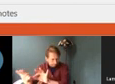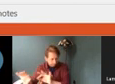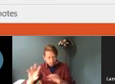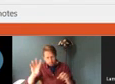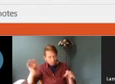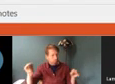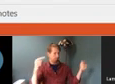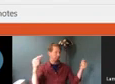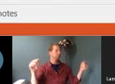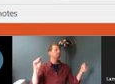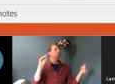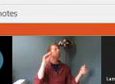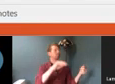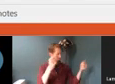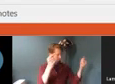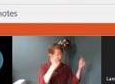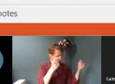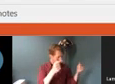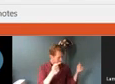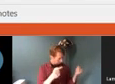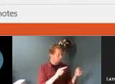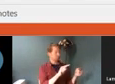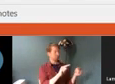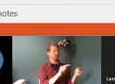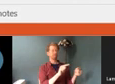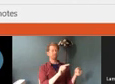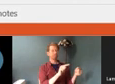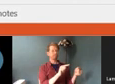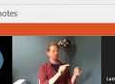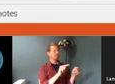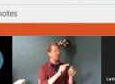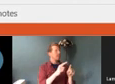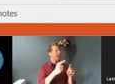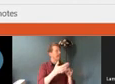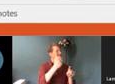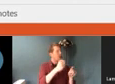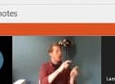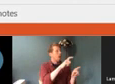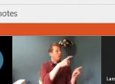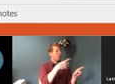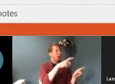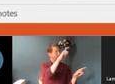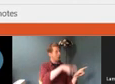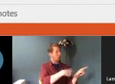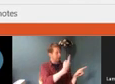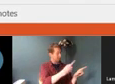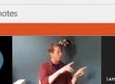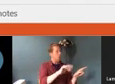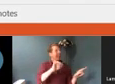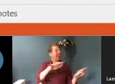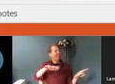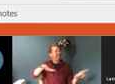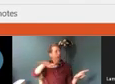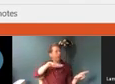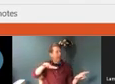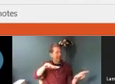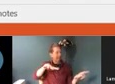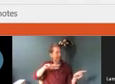to find near or a bit further relatives of the perpetrator, back then unknown